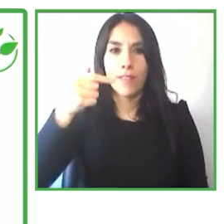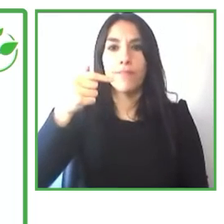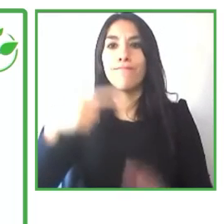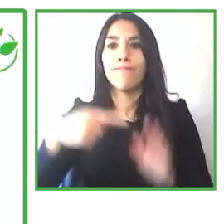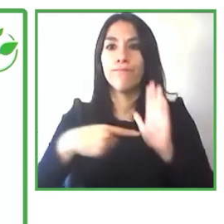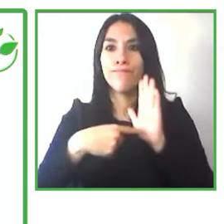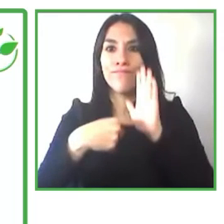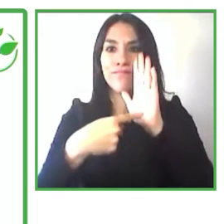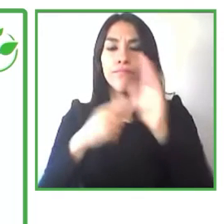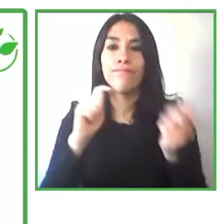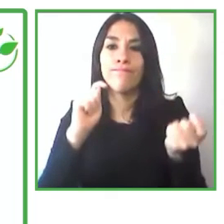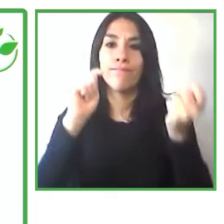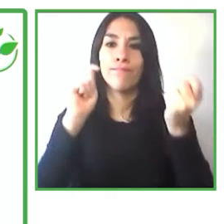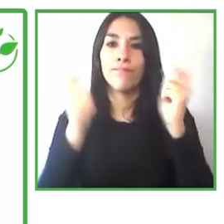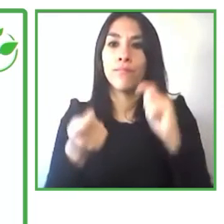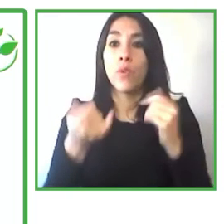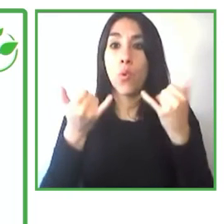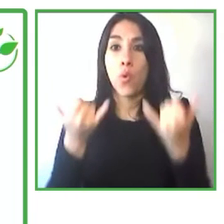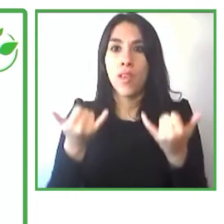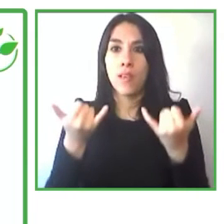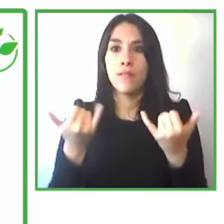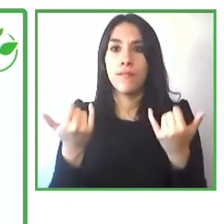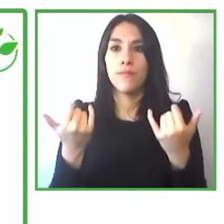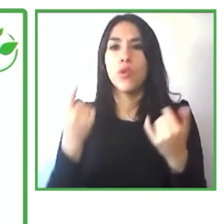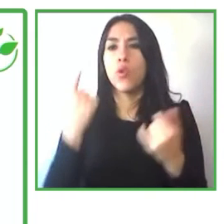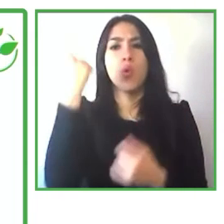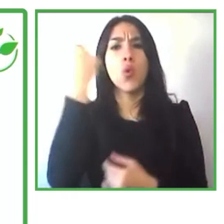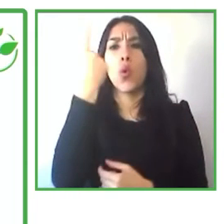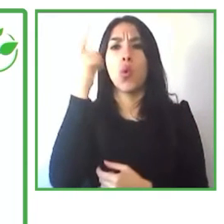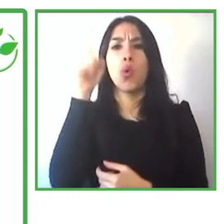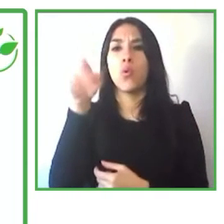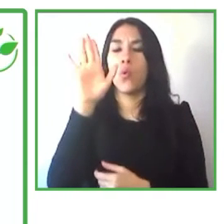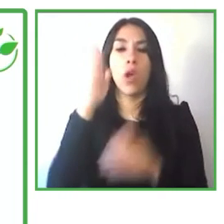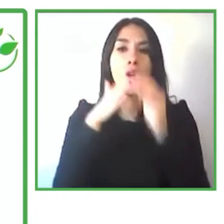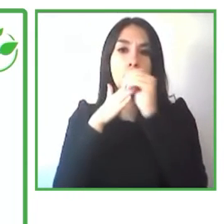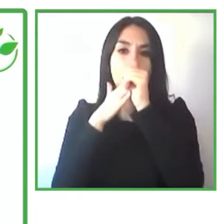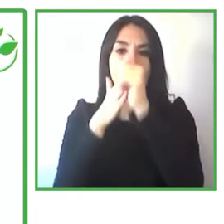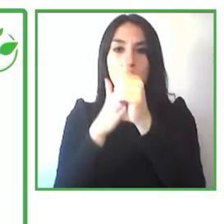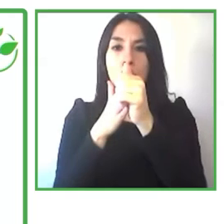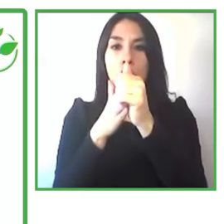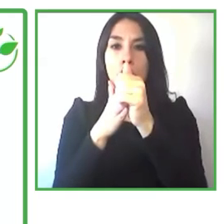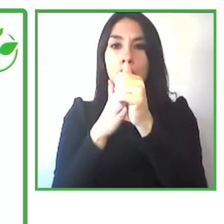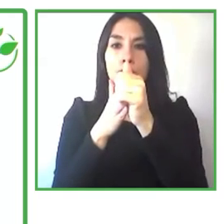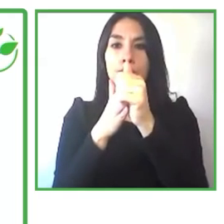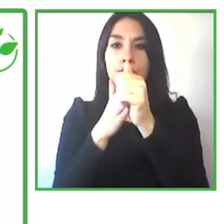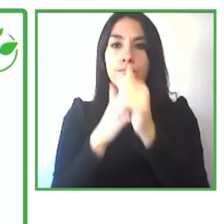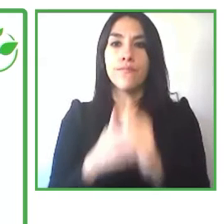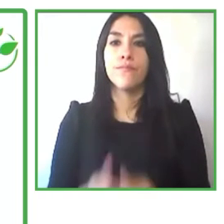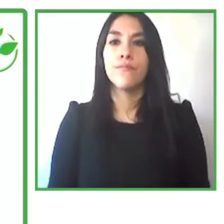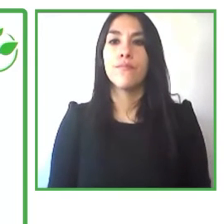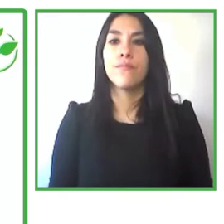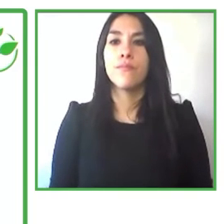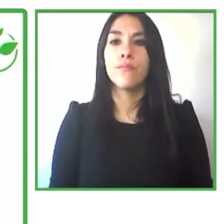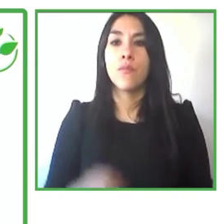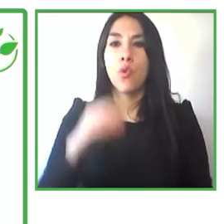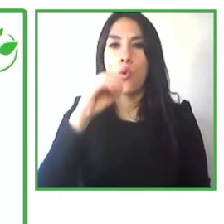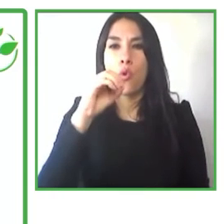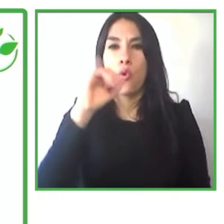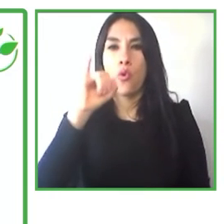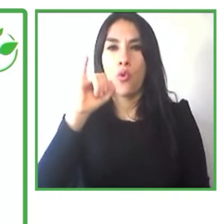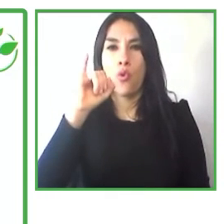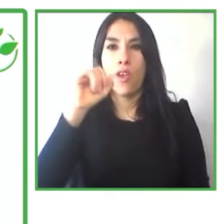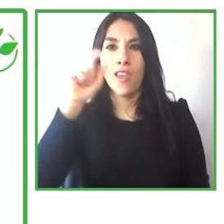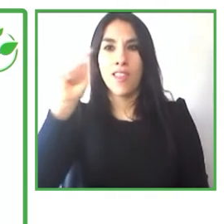the United Nations Agency for Labor Issues. And we share, we at the ILO, of course, but also the